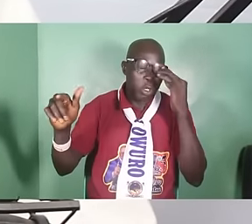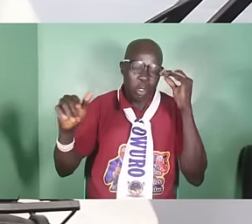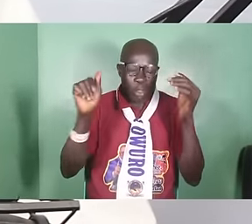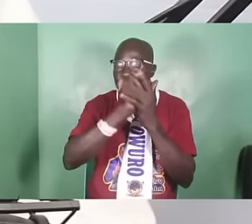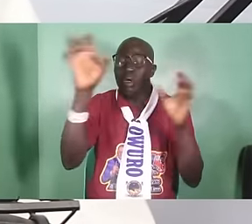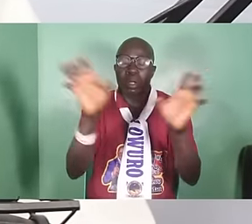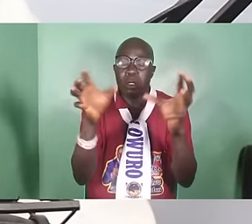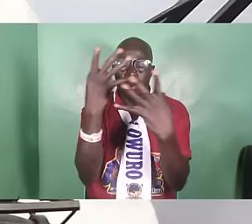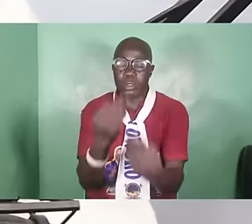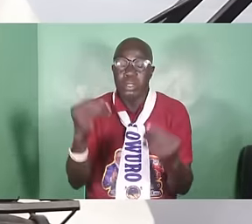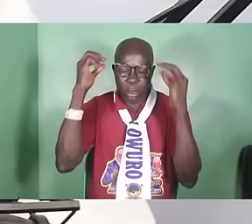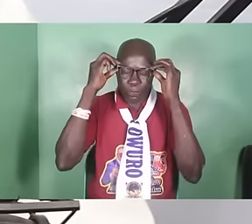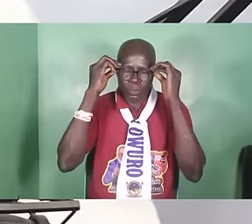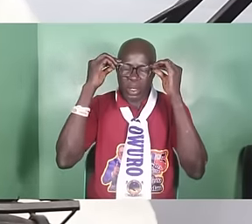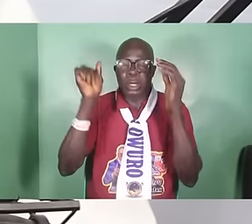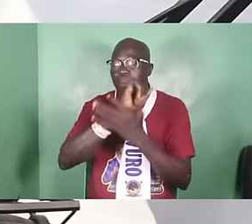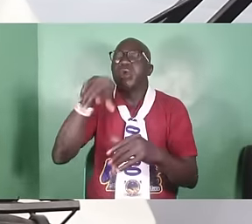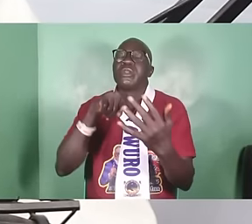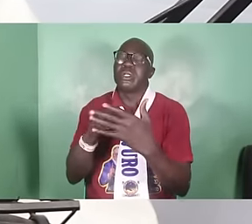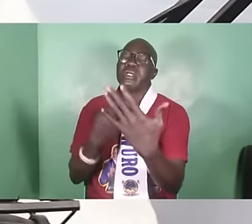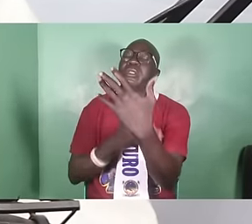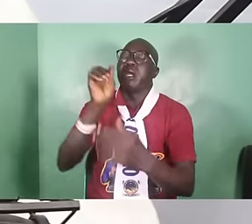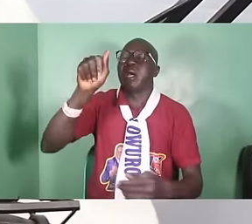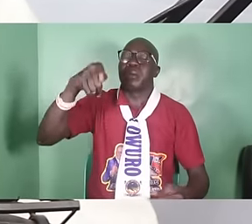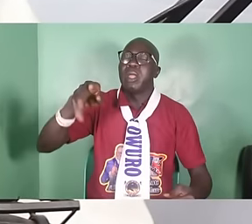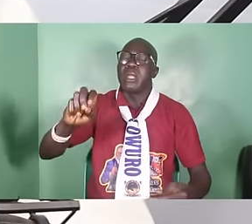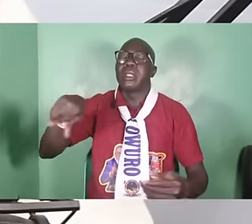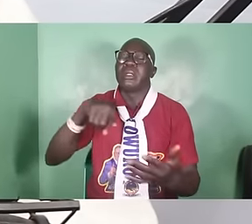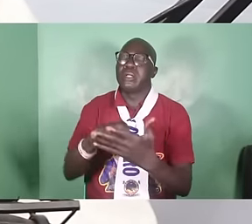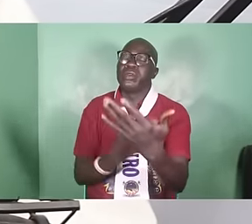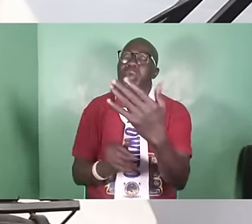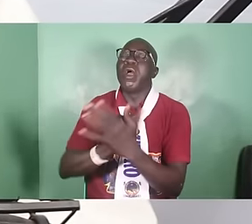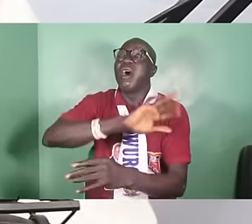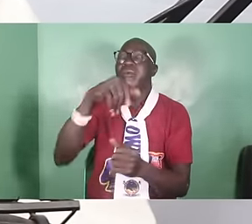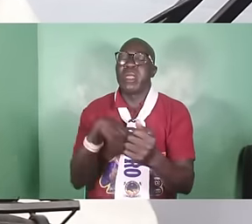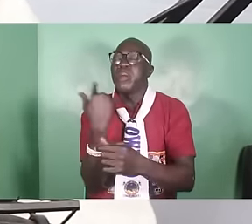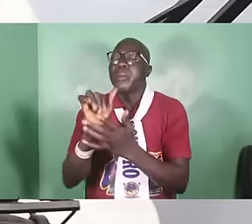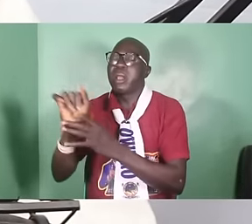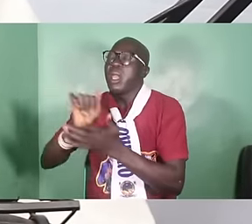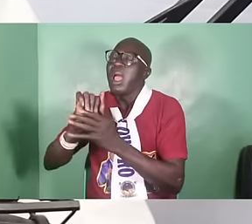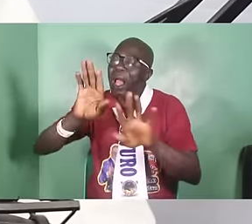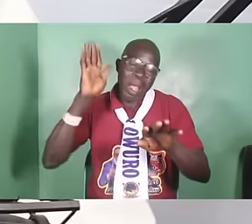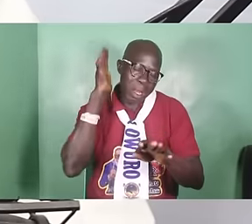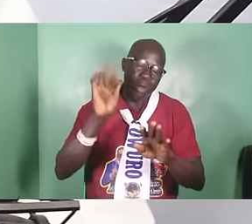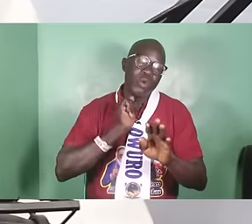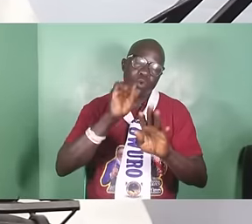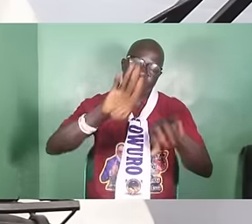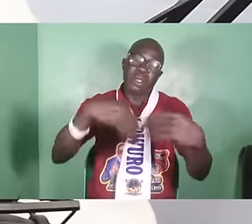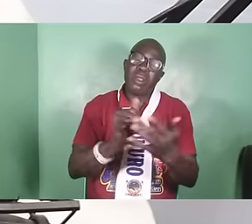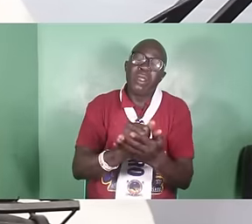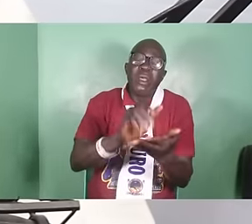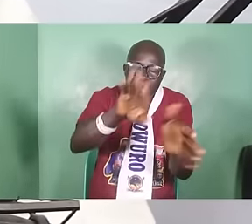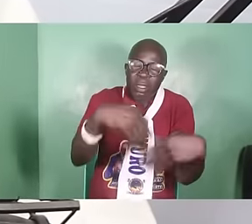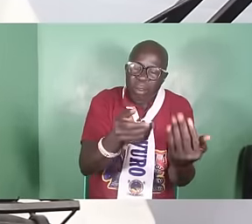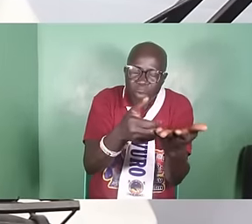boni. Your case must be saved. Lagbaro la petela. Whosoever that is there. Lama afi. Ah, people